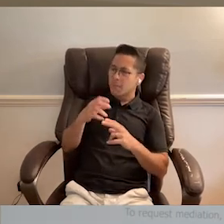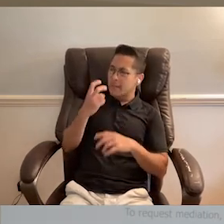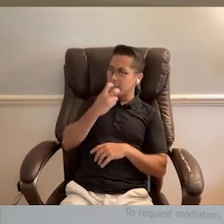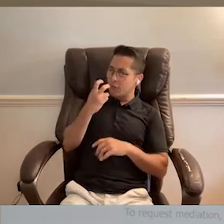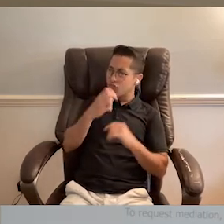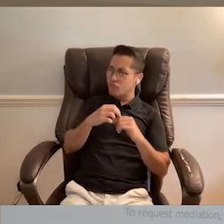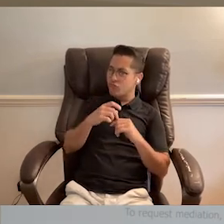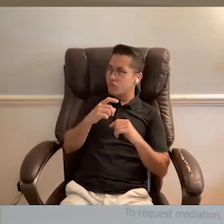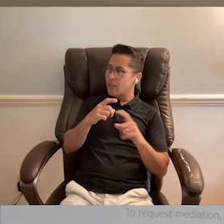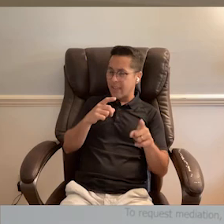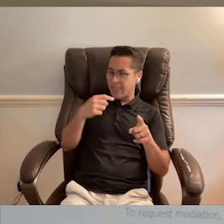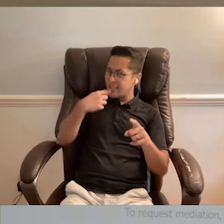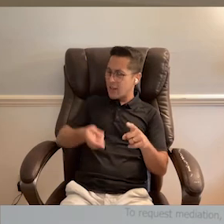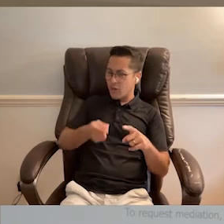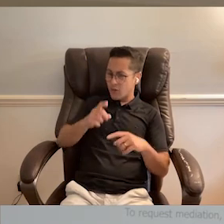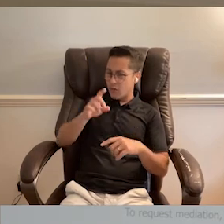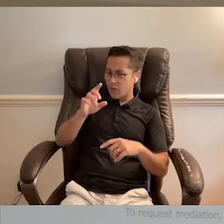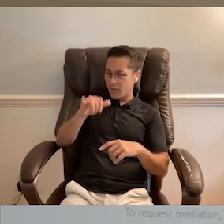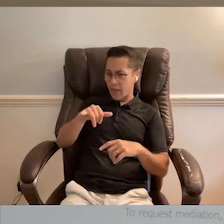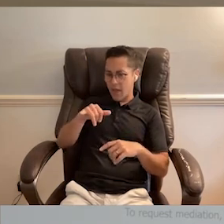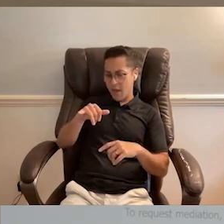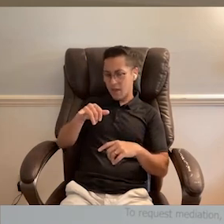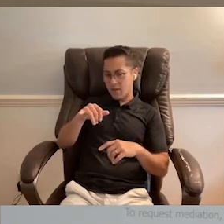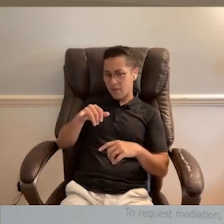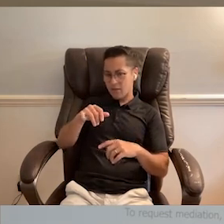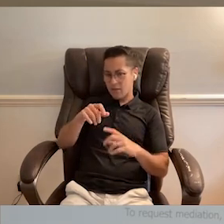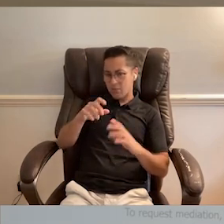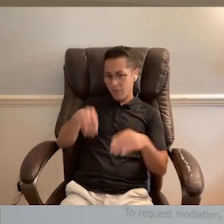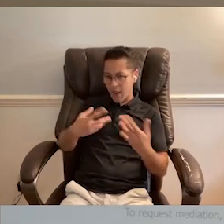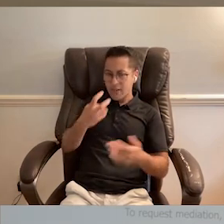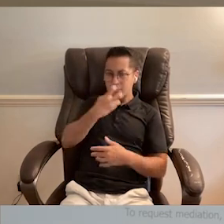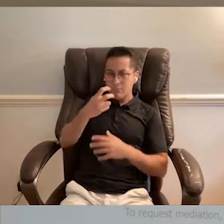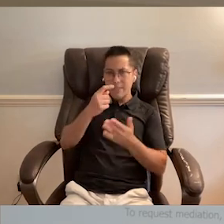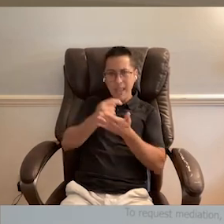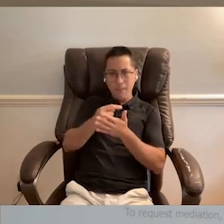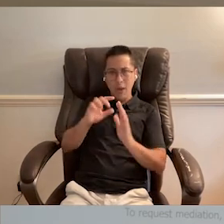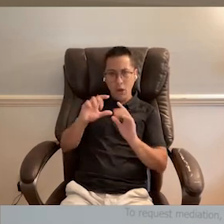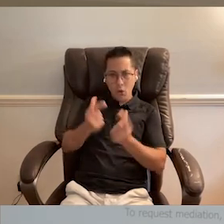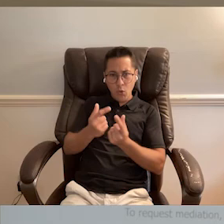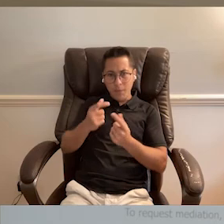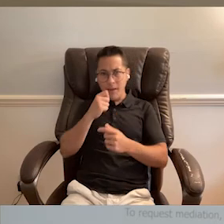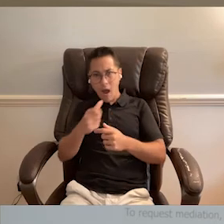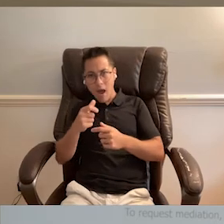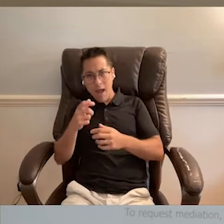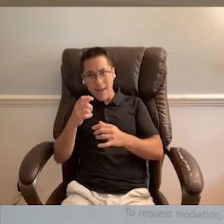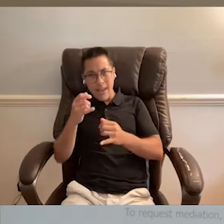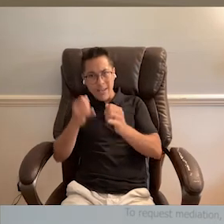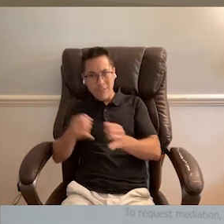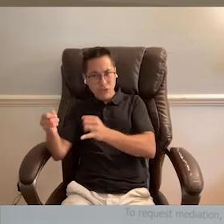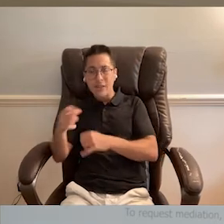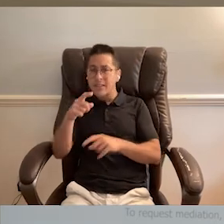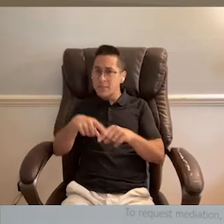that they give speech therapy in group instead of individual? It depends on what they're working on. You